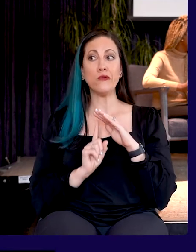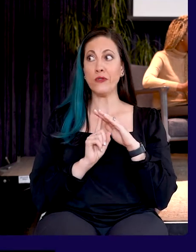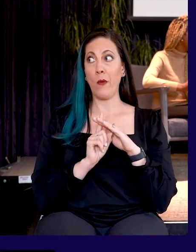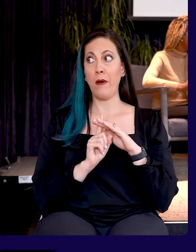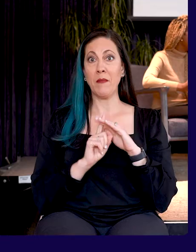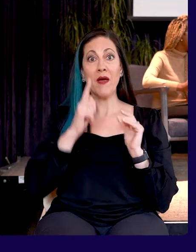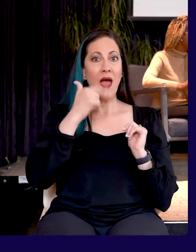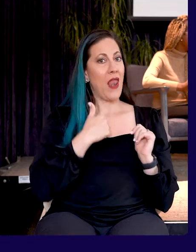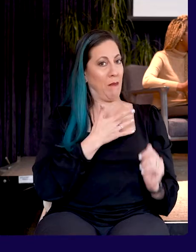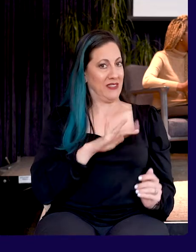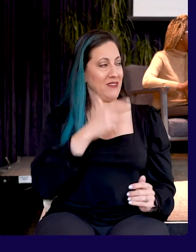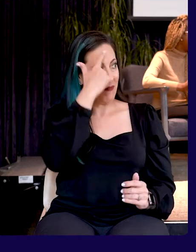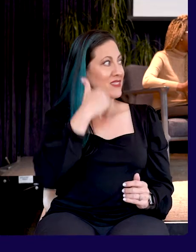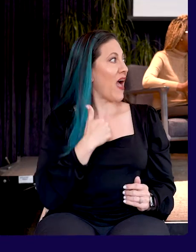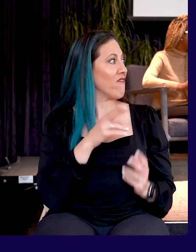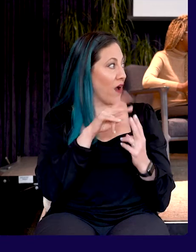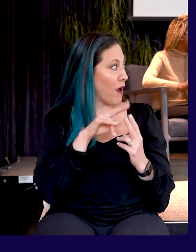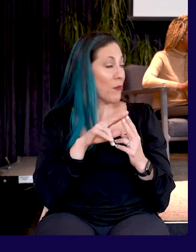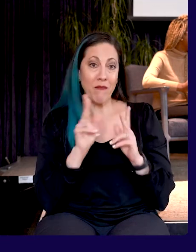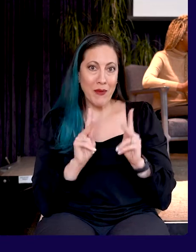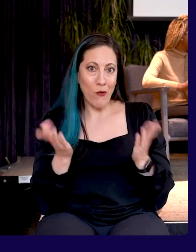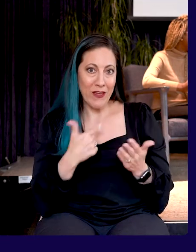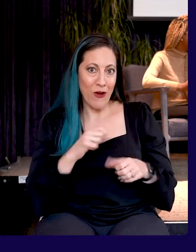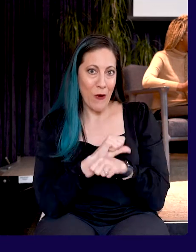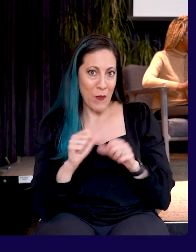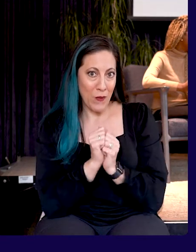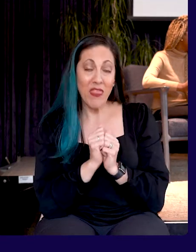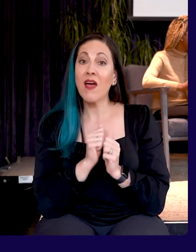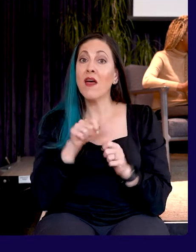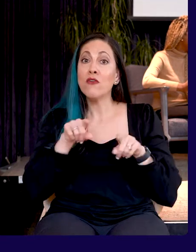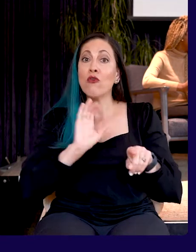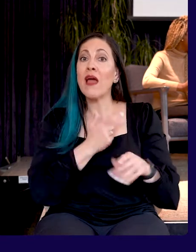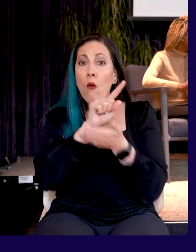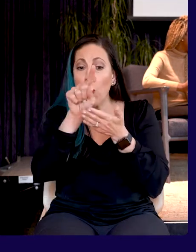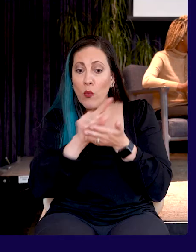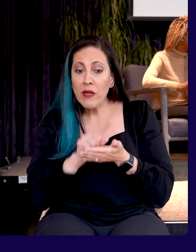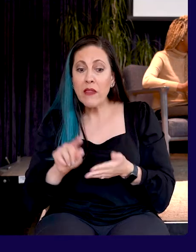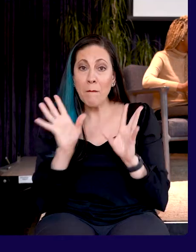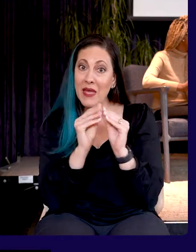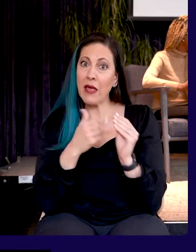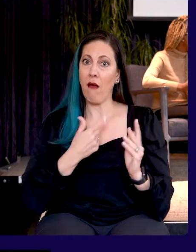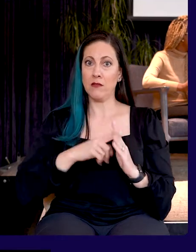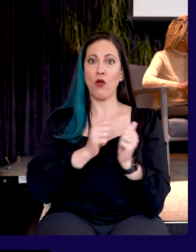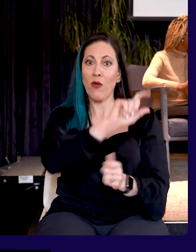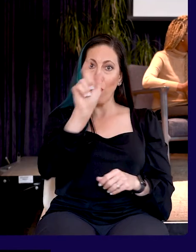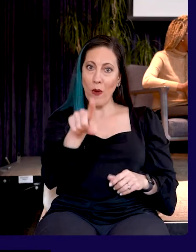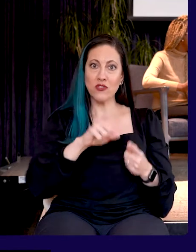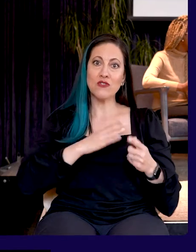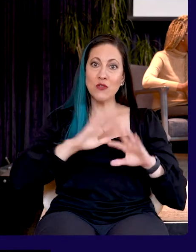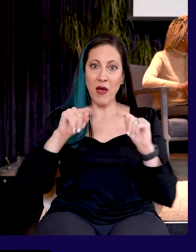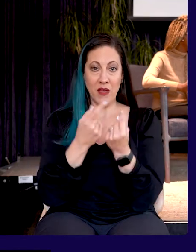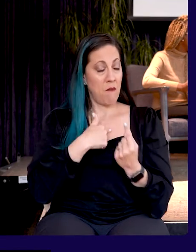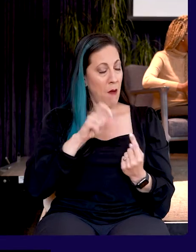members just sitting right here, Morgan Franklin, and at our weekly all hands, I start with a question to the team. And I've had to learn